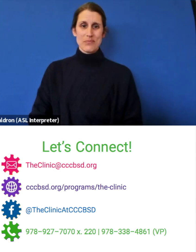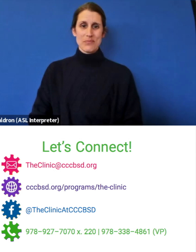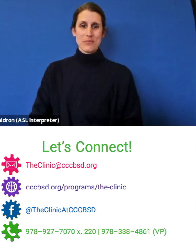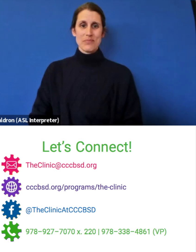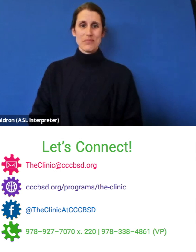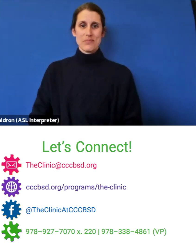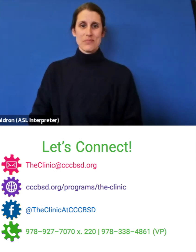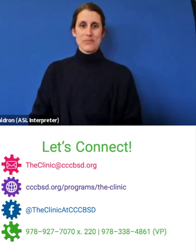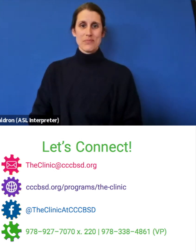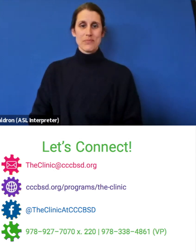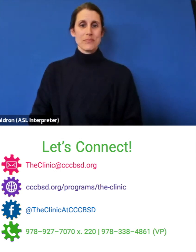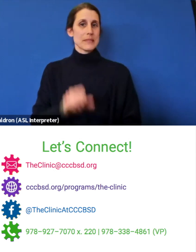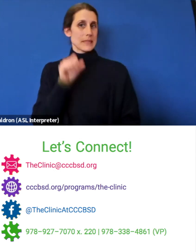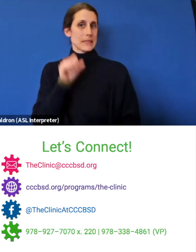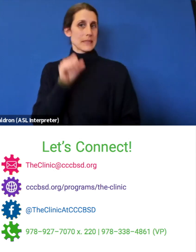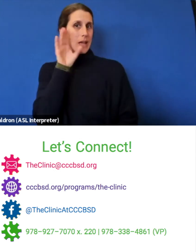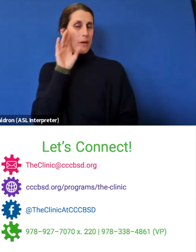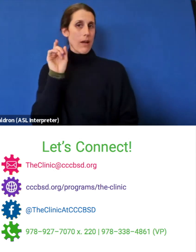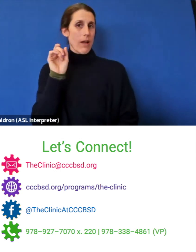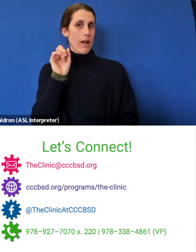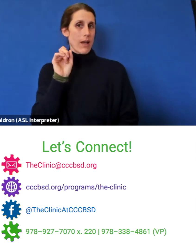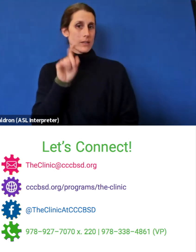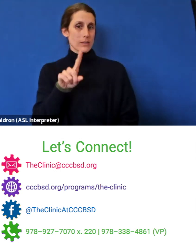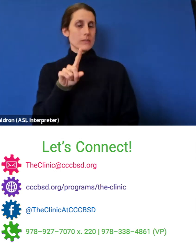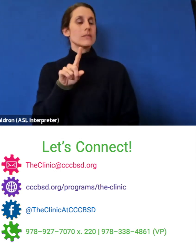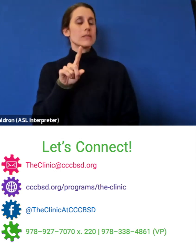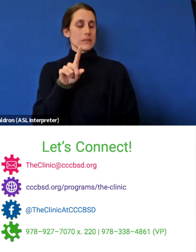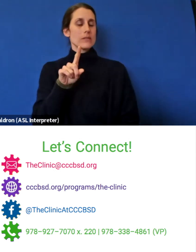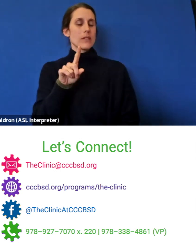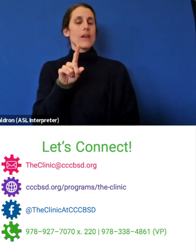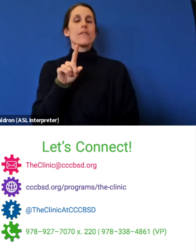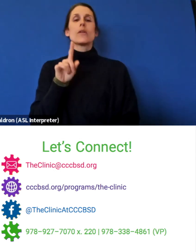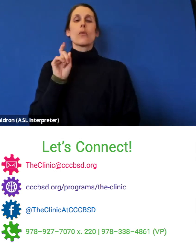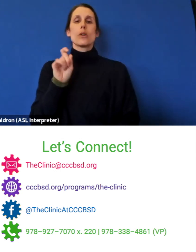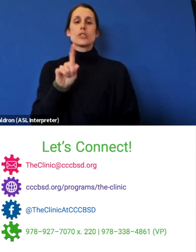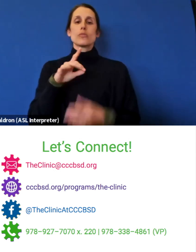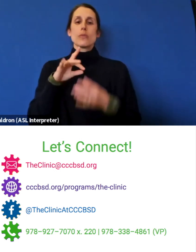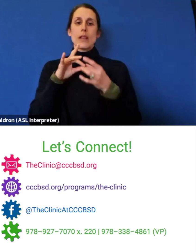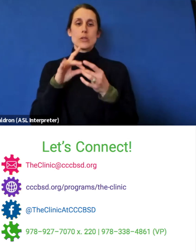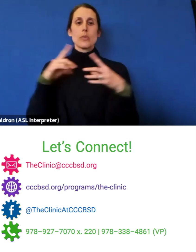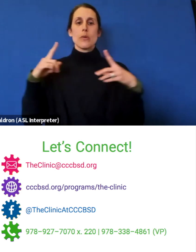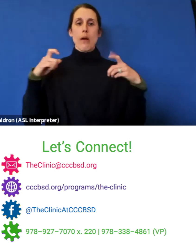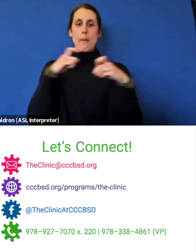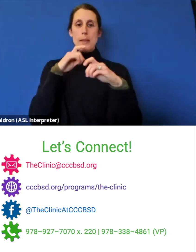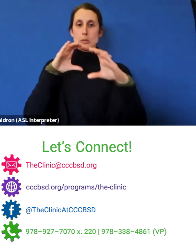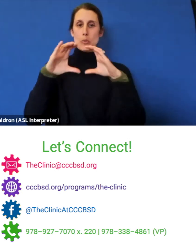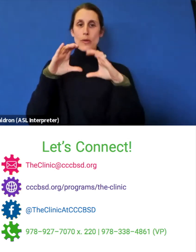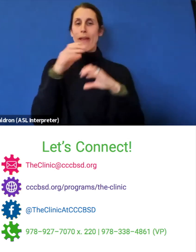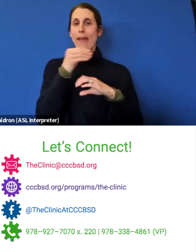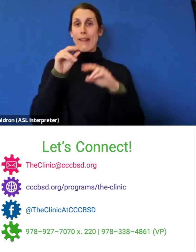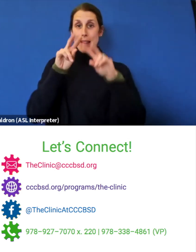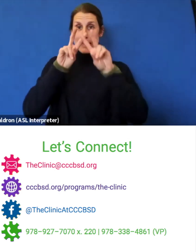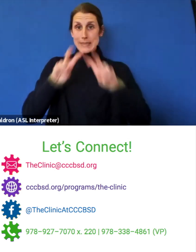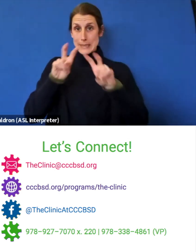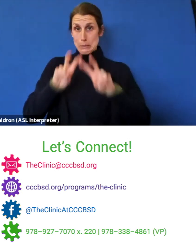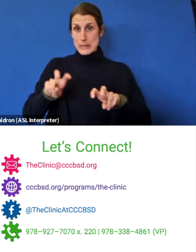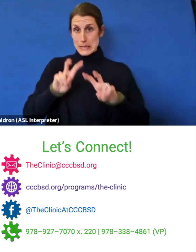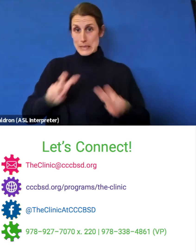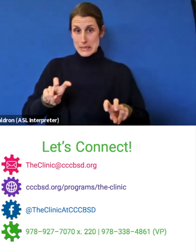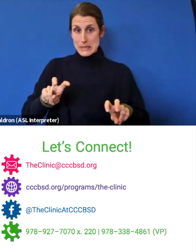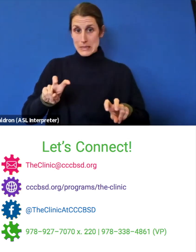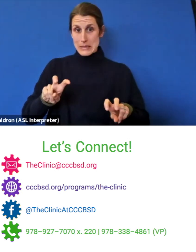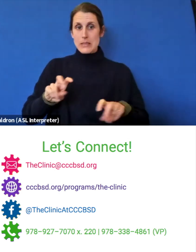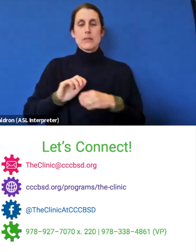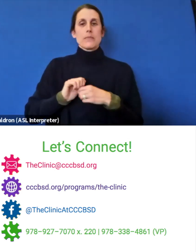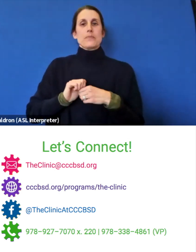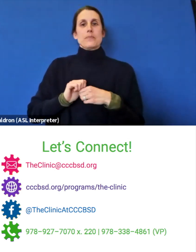We have a question about complex communicators and assessments, thinking about if you have recommendations to have data to make the